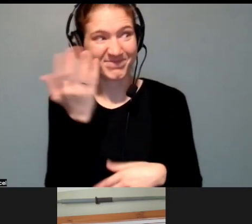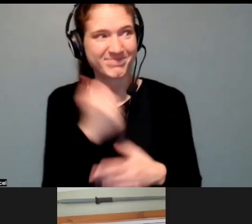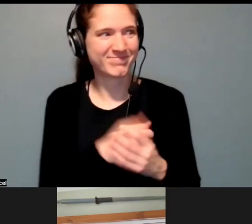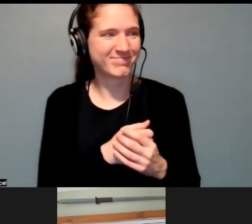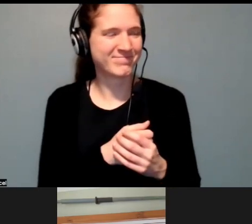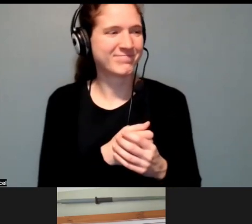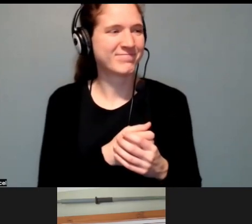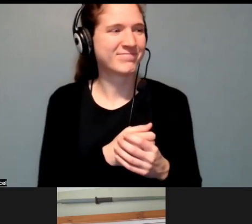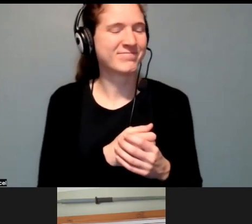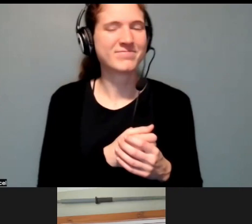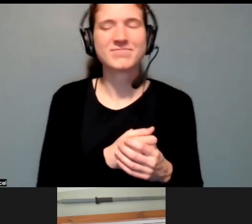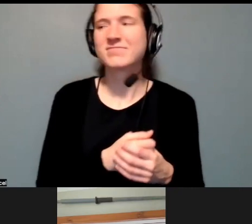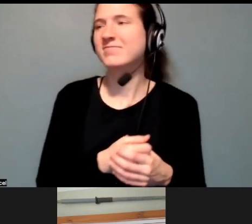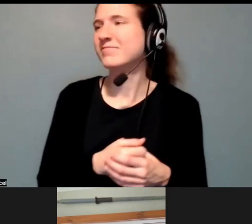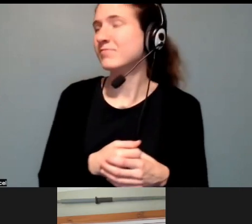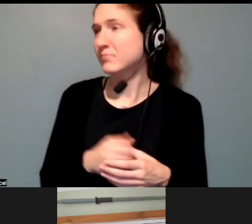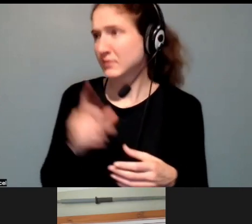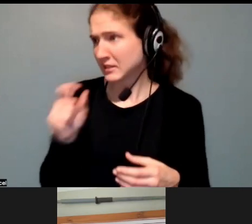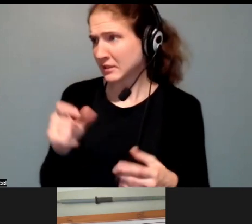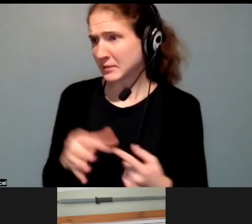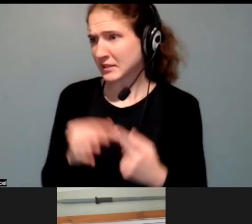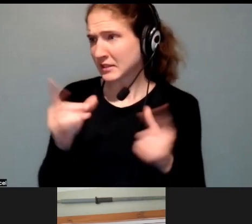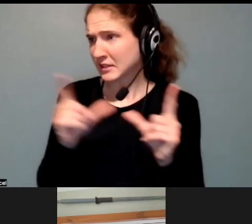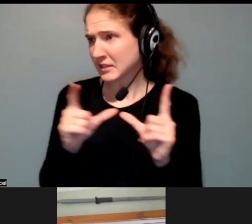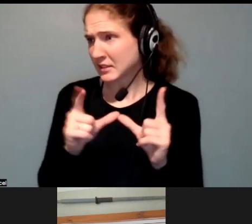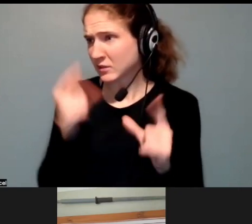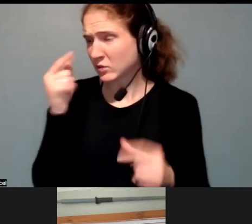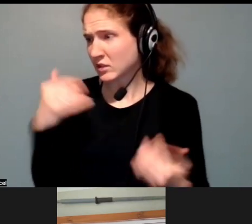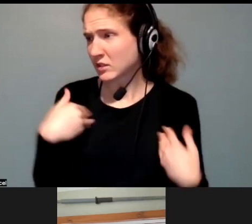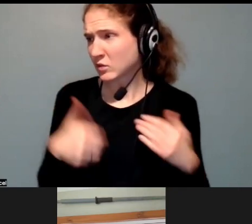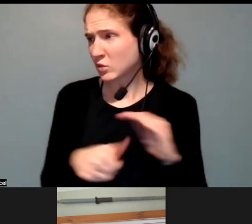you need a special license or anything to have turtles?